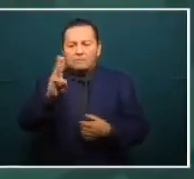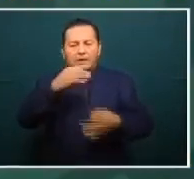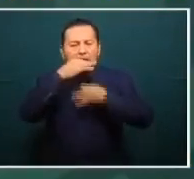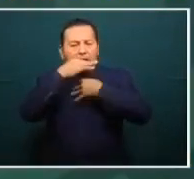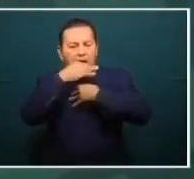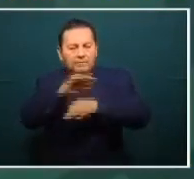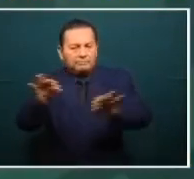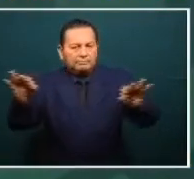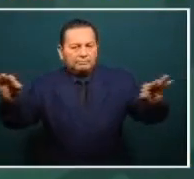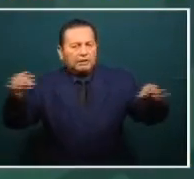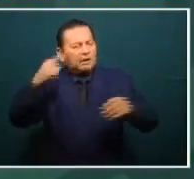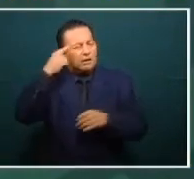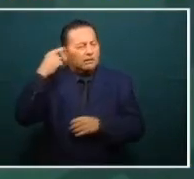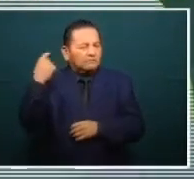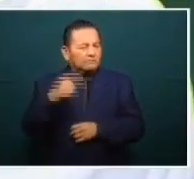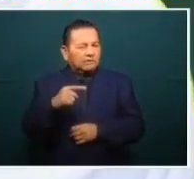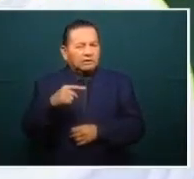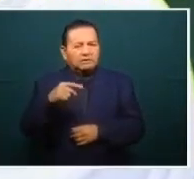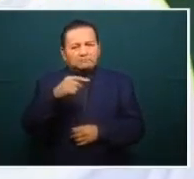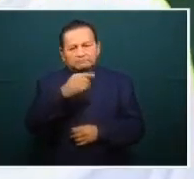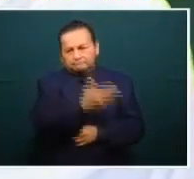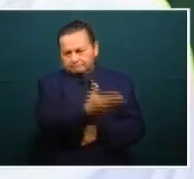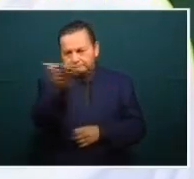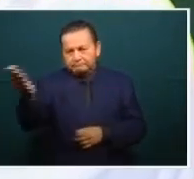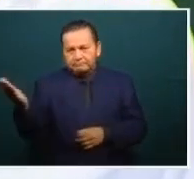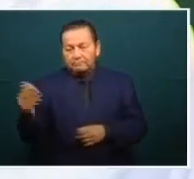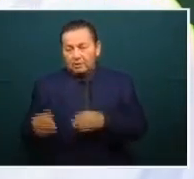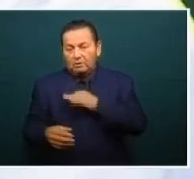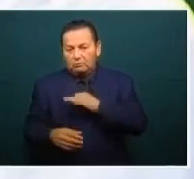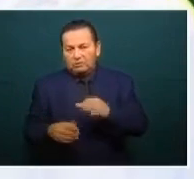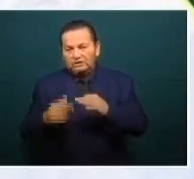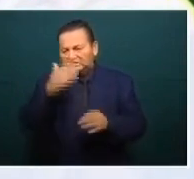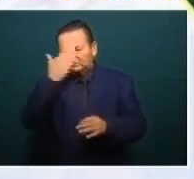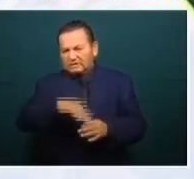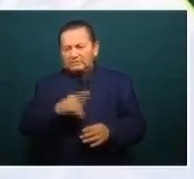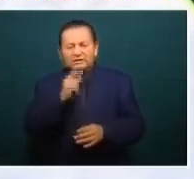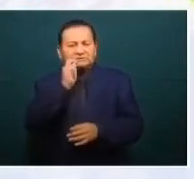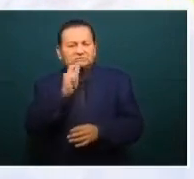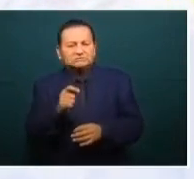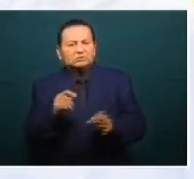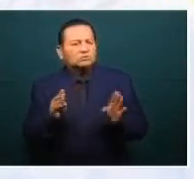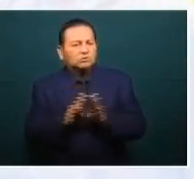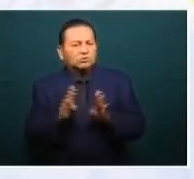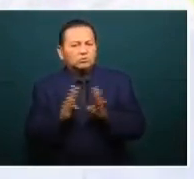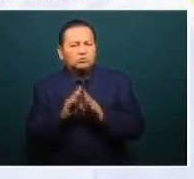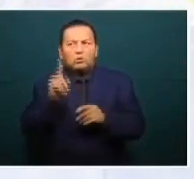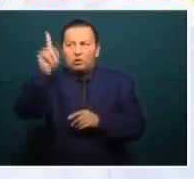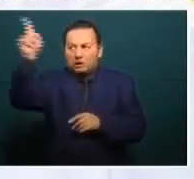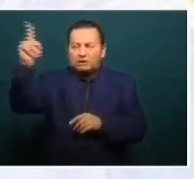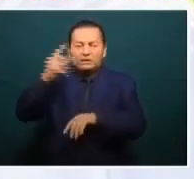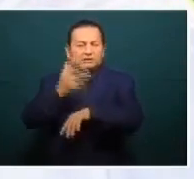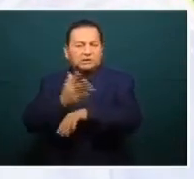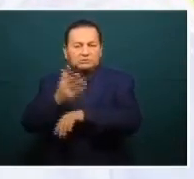Regarding this plan, on Wednesday they will inform regarding that plan,